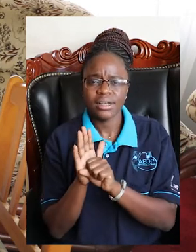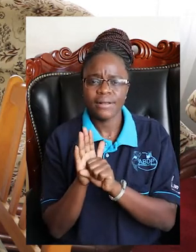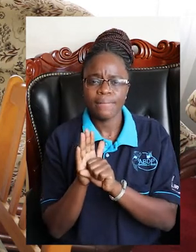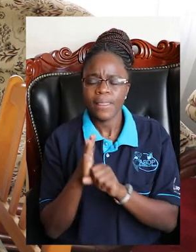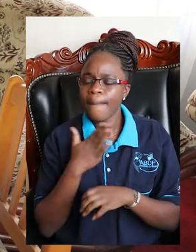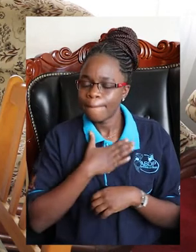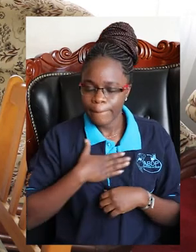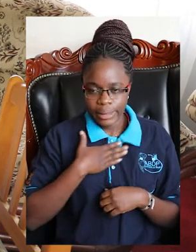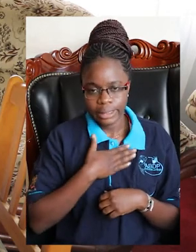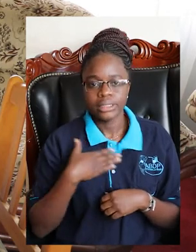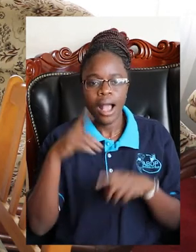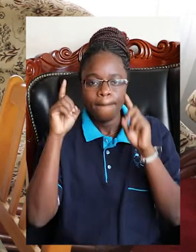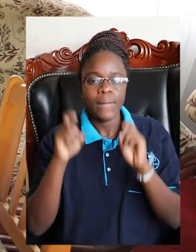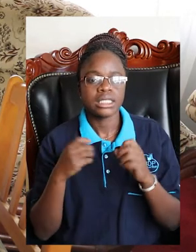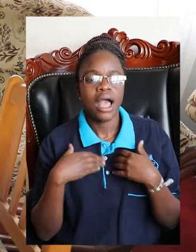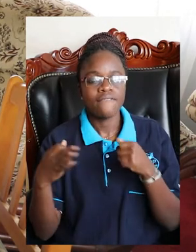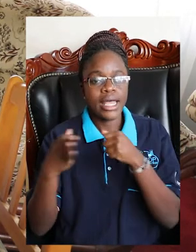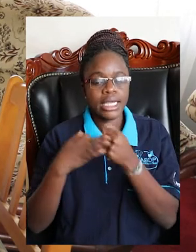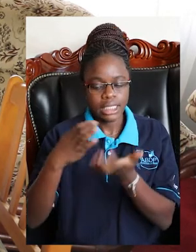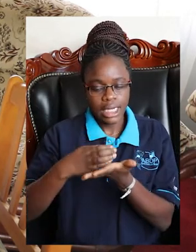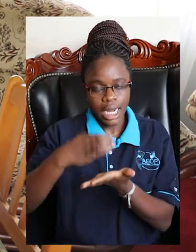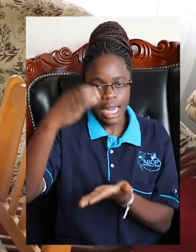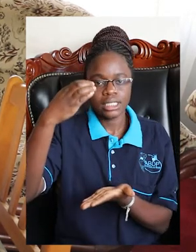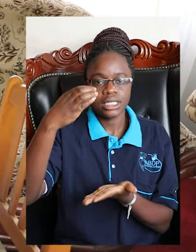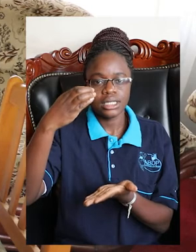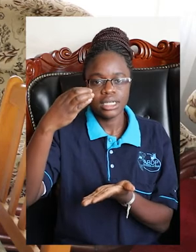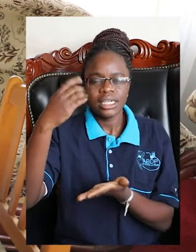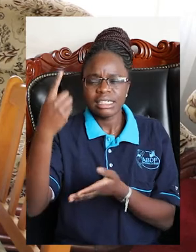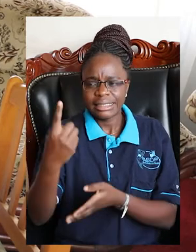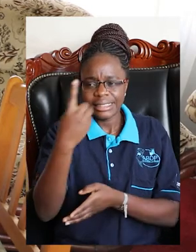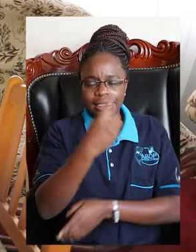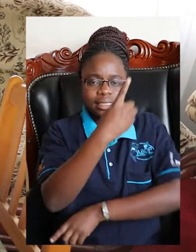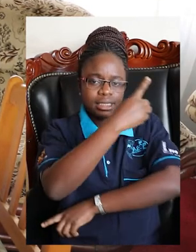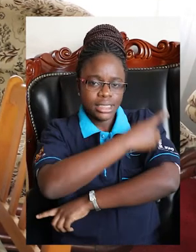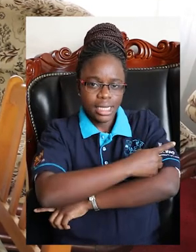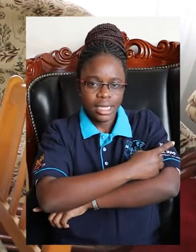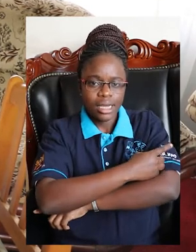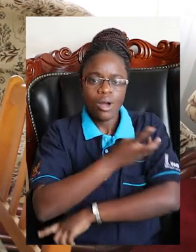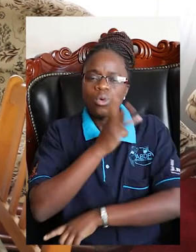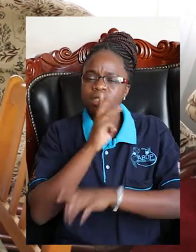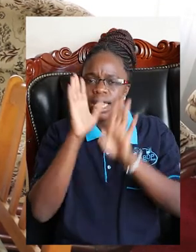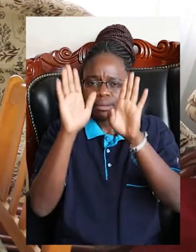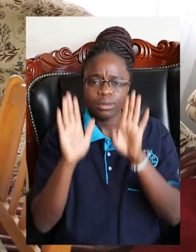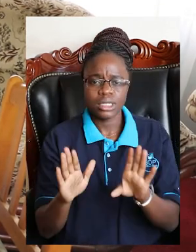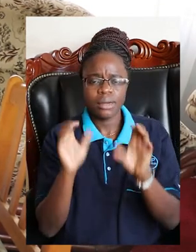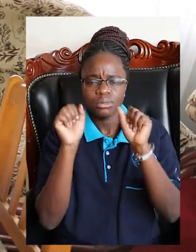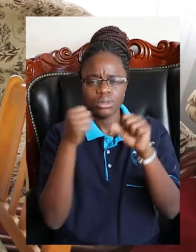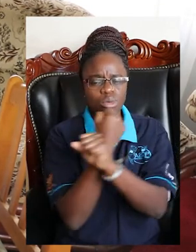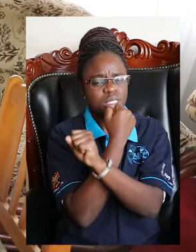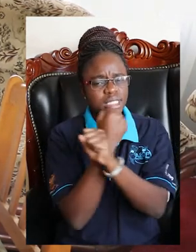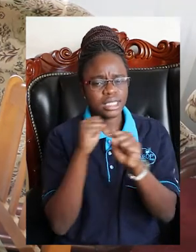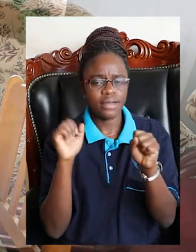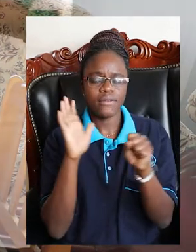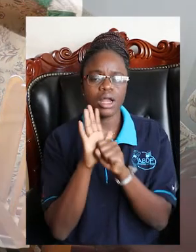I insist, take at least 8 glasses of water in a day. Water is life, and it can save a lot of